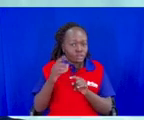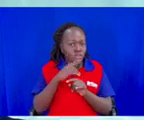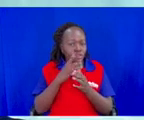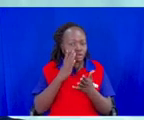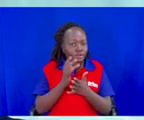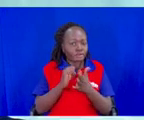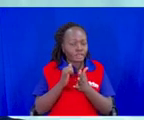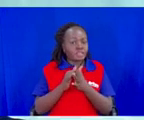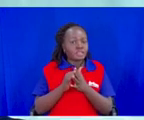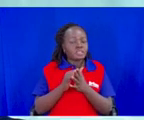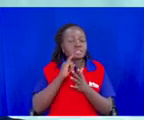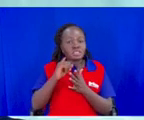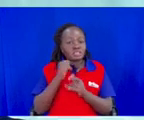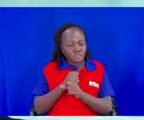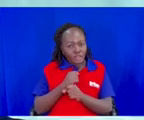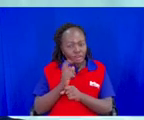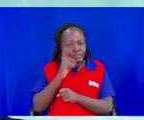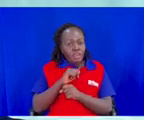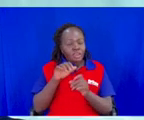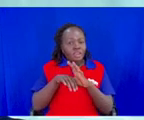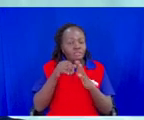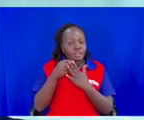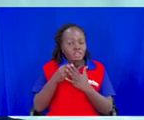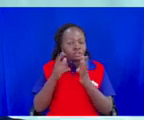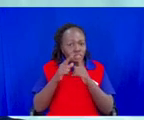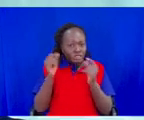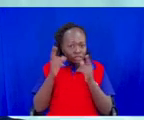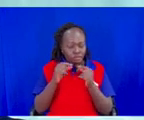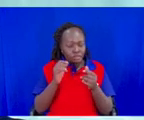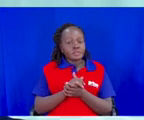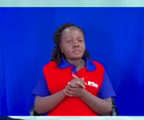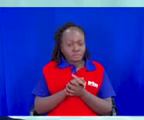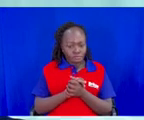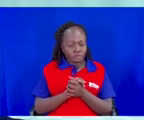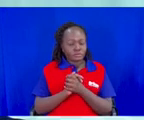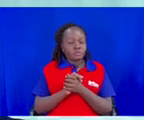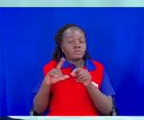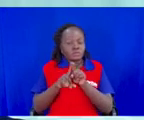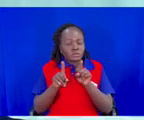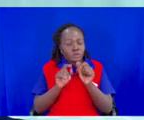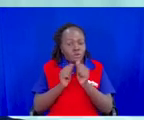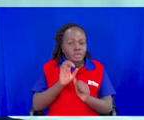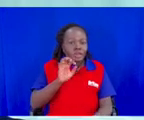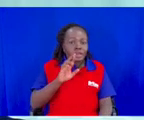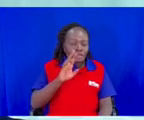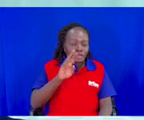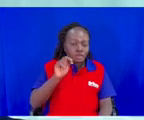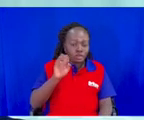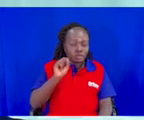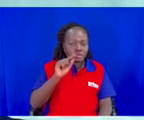the preparation and presentation of the fund's financial statements, as tabled by Ernst & Young, the fund's